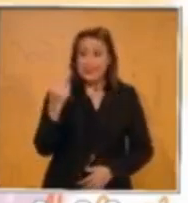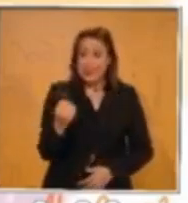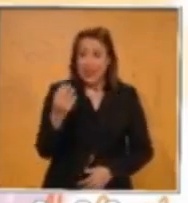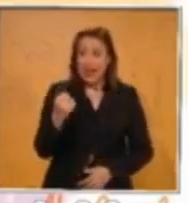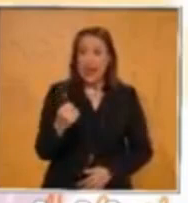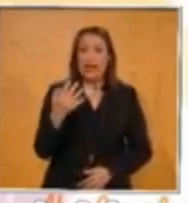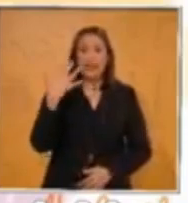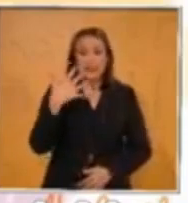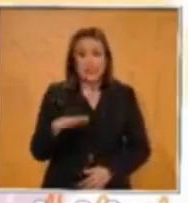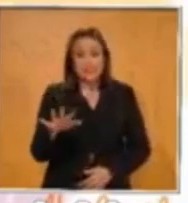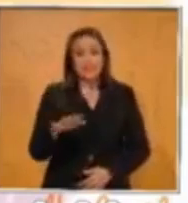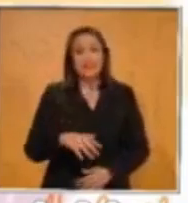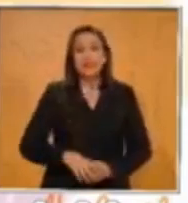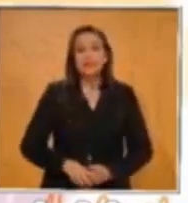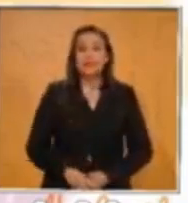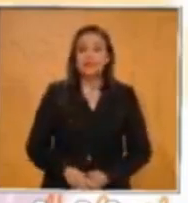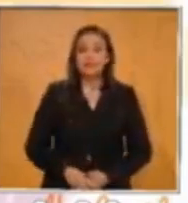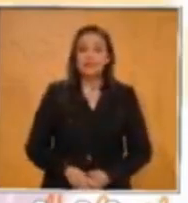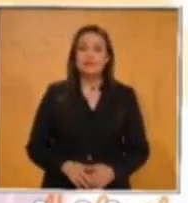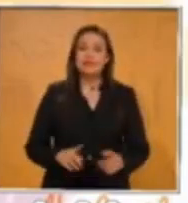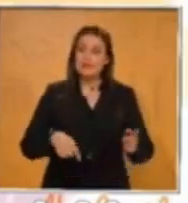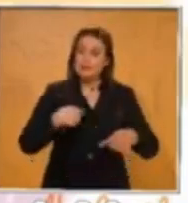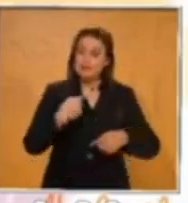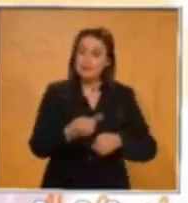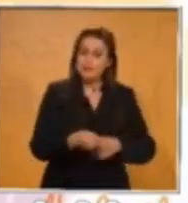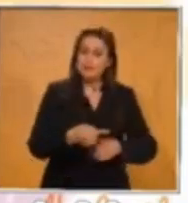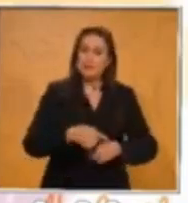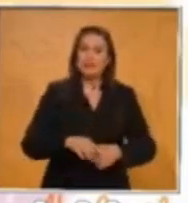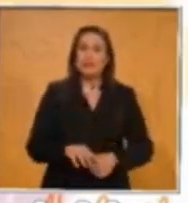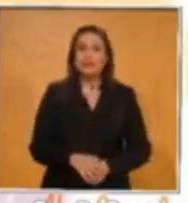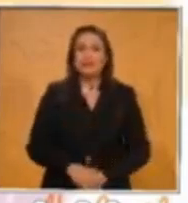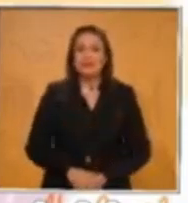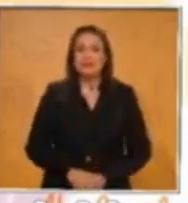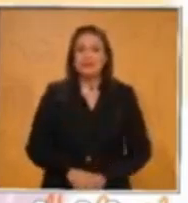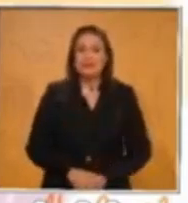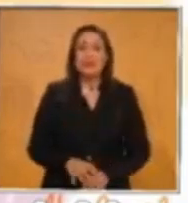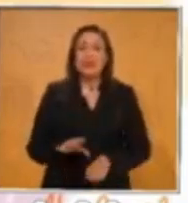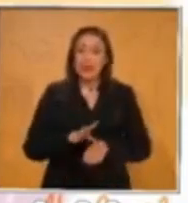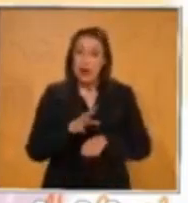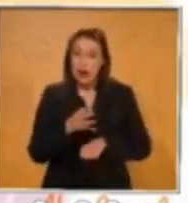and 10. One extra. And one more.